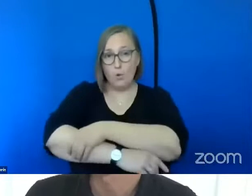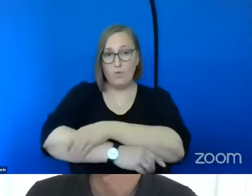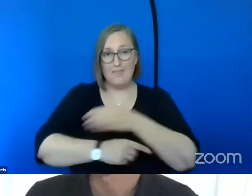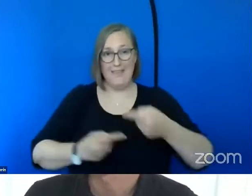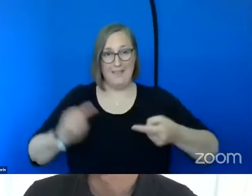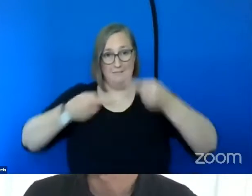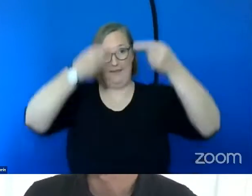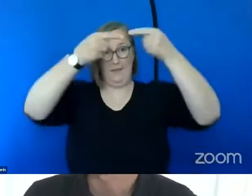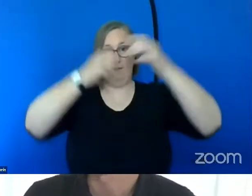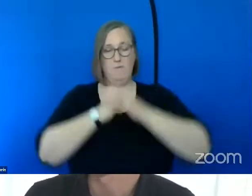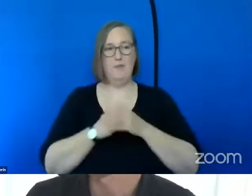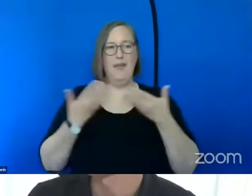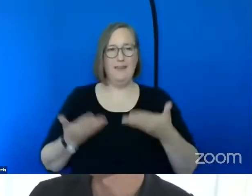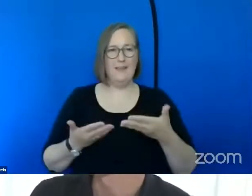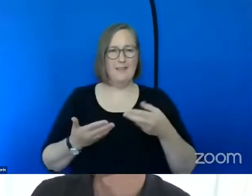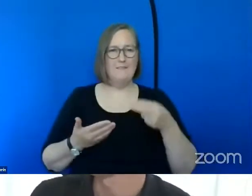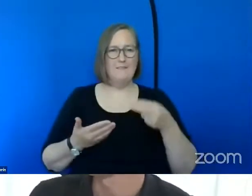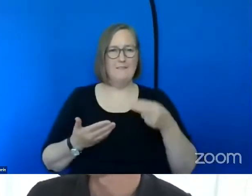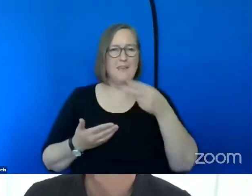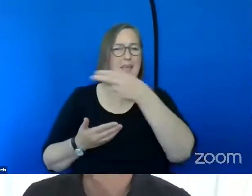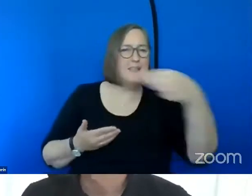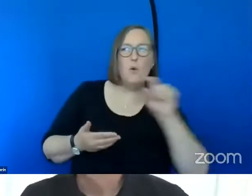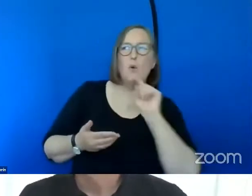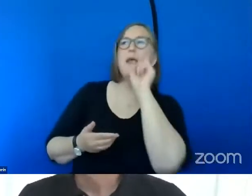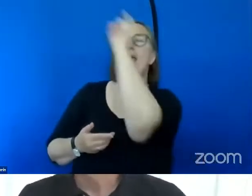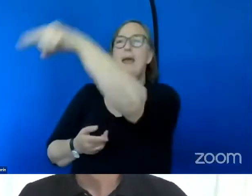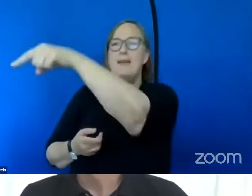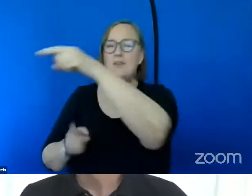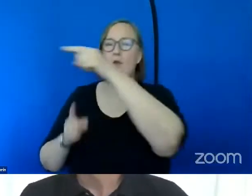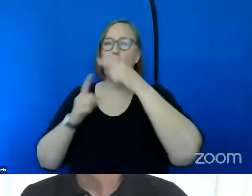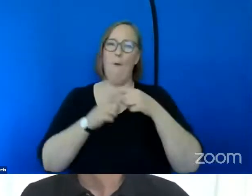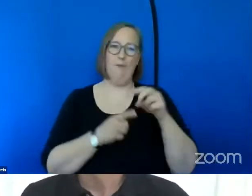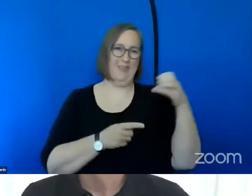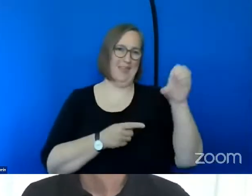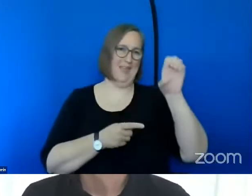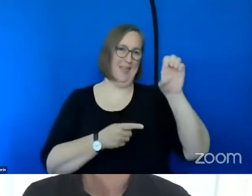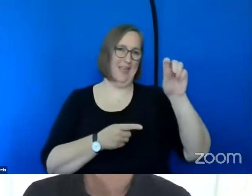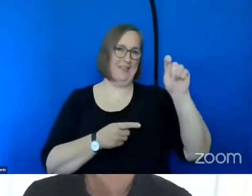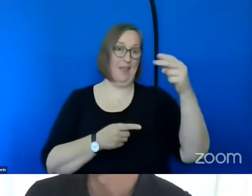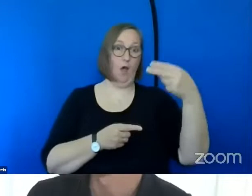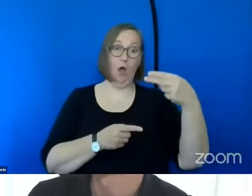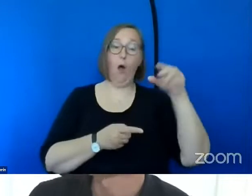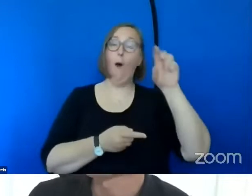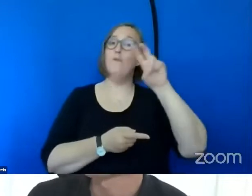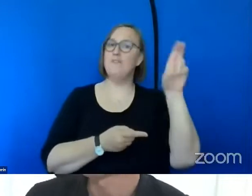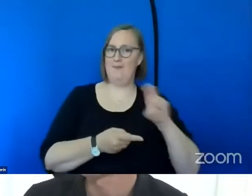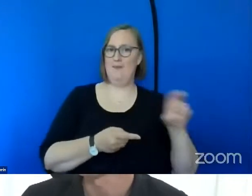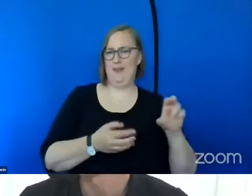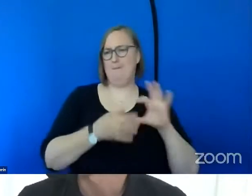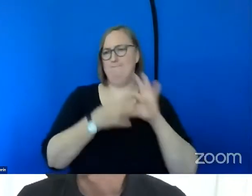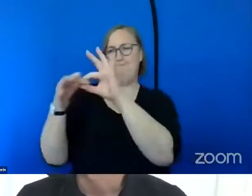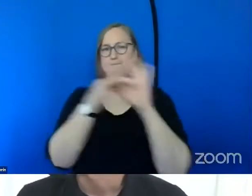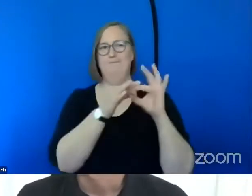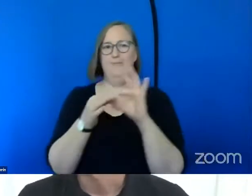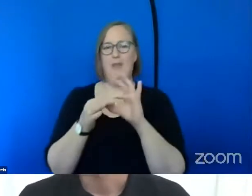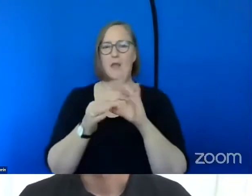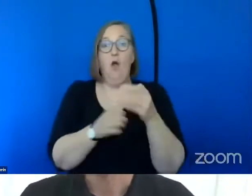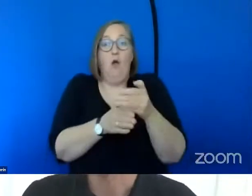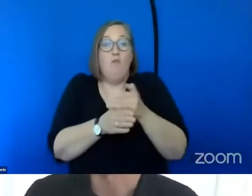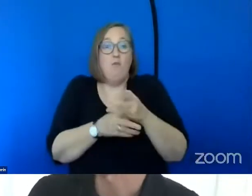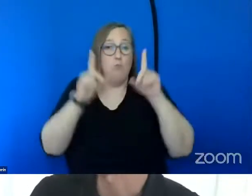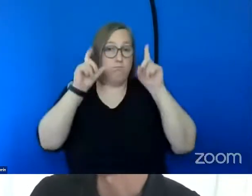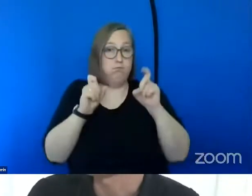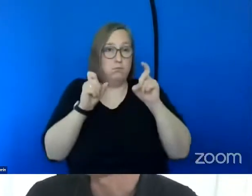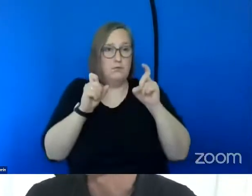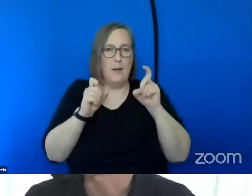bit more about the challenges concept that puts us on the road to CYBATHLON 2024. Exactly.